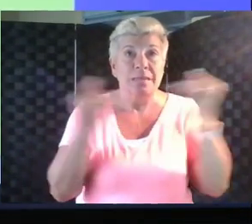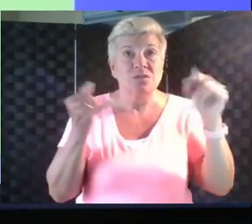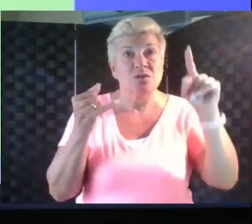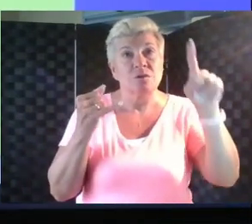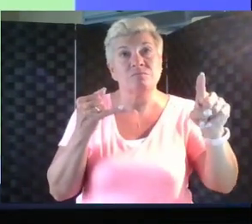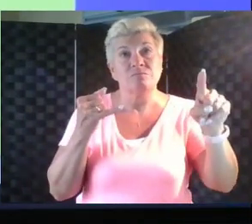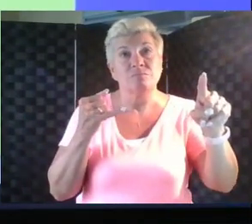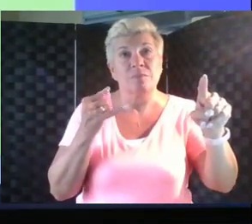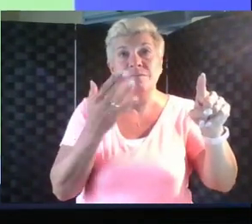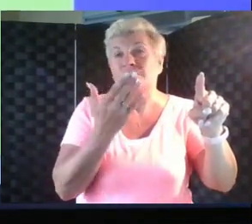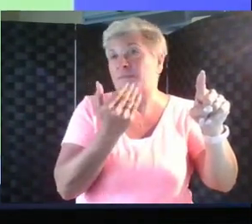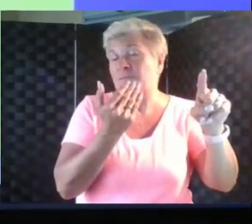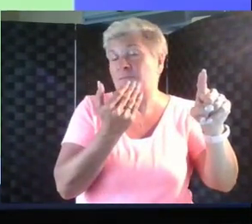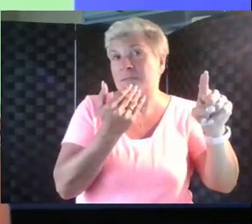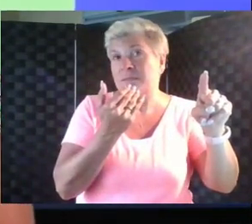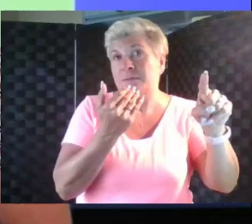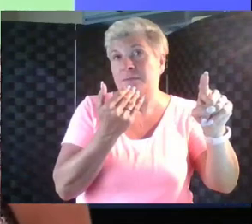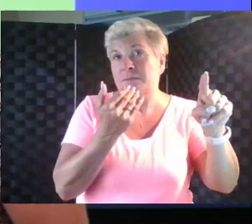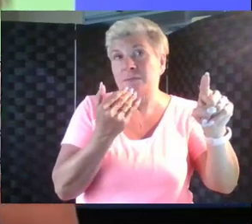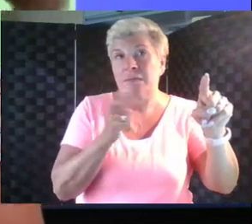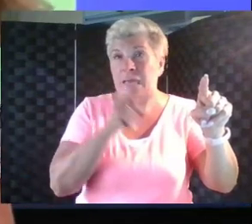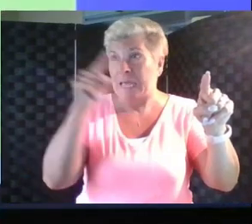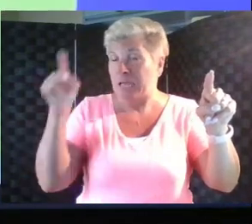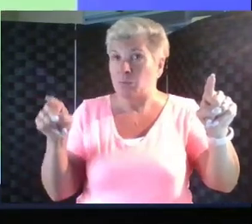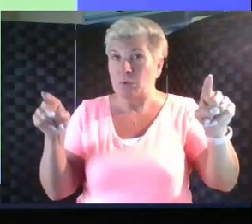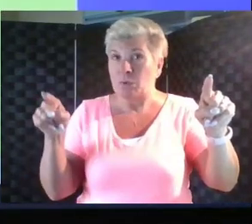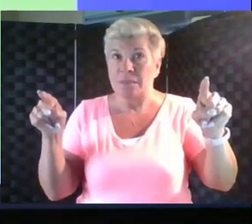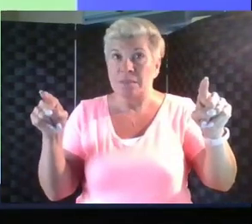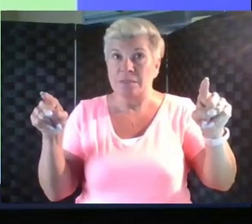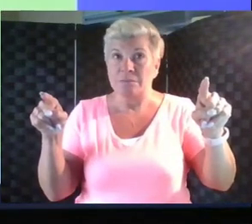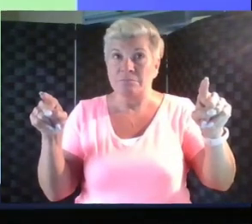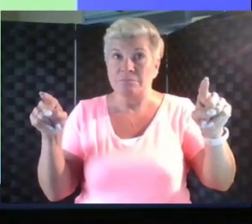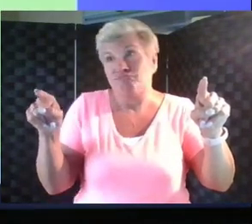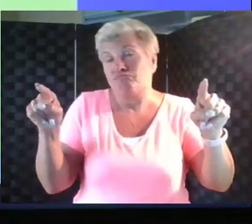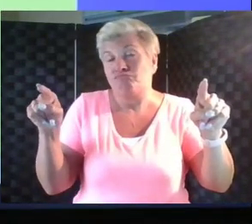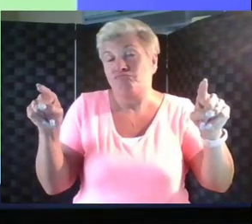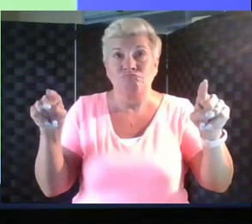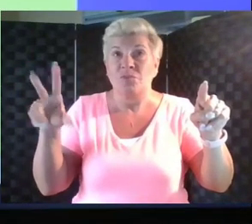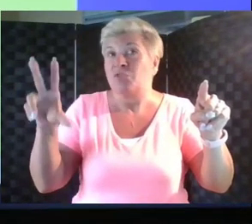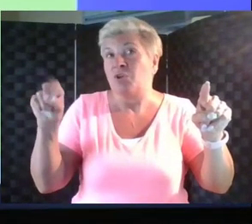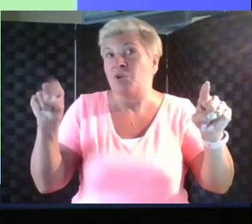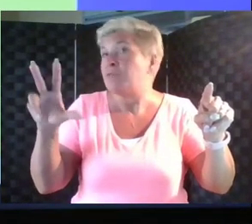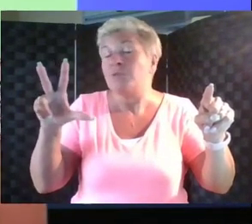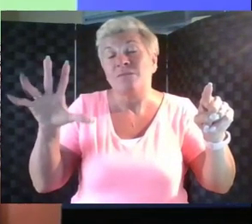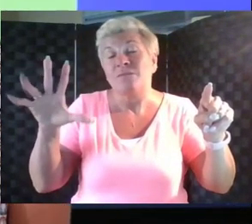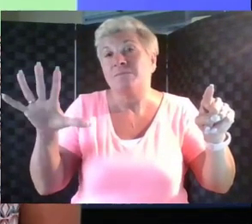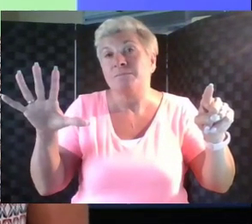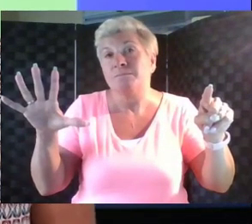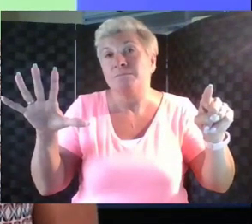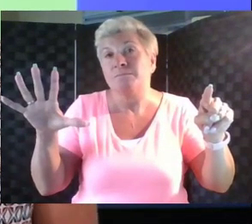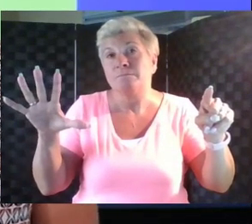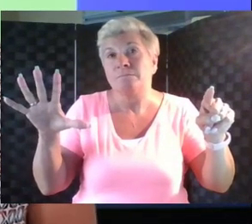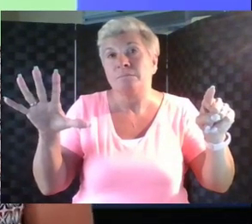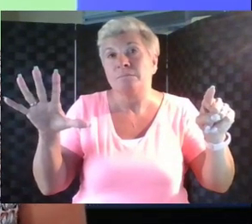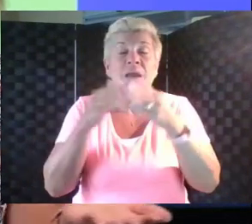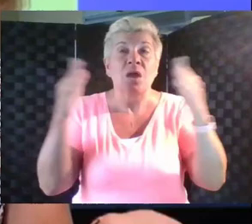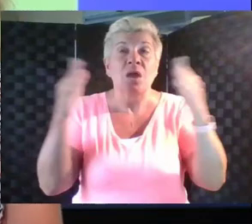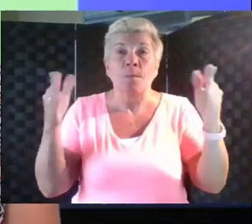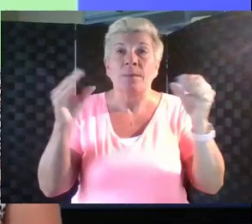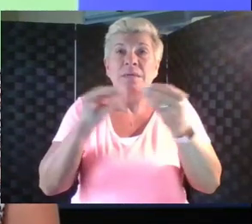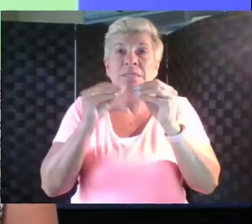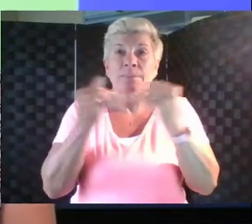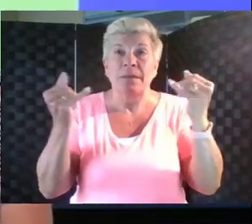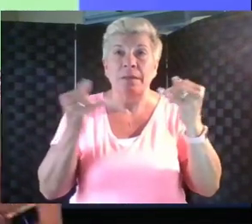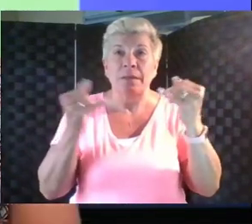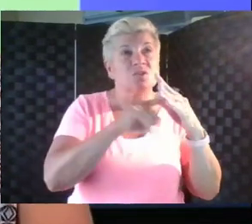start with 15, and I want it to end with 35. There's my open number line. It